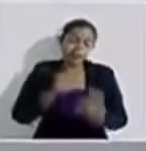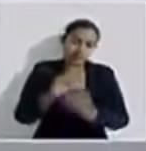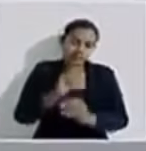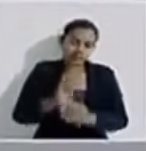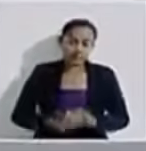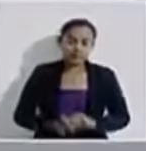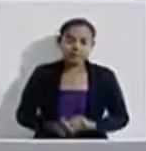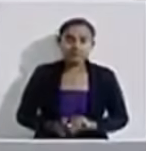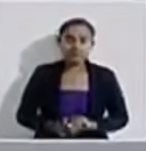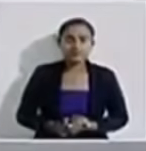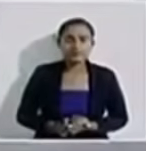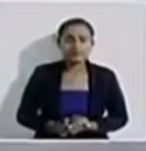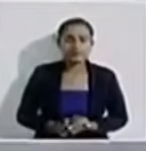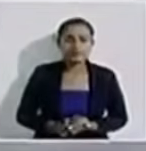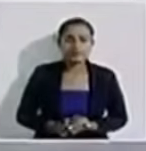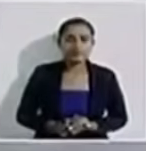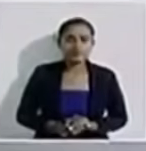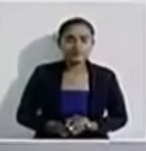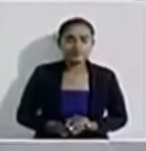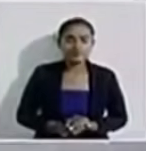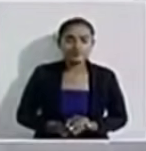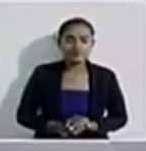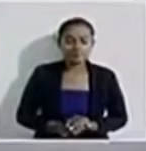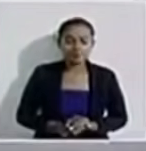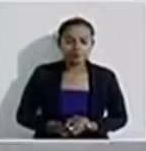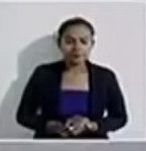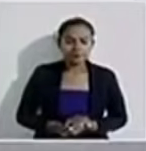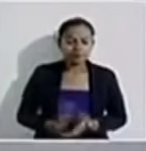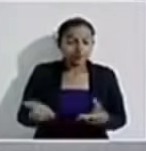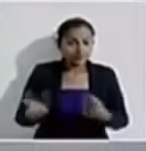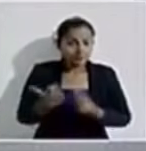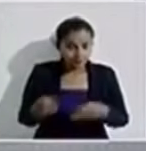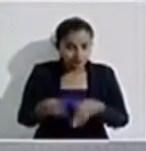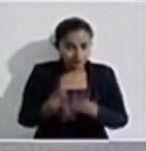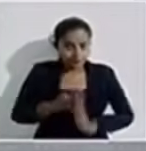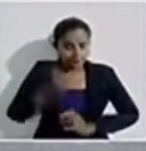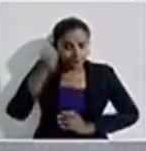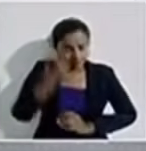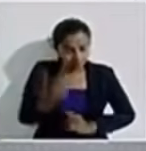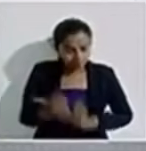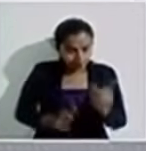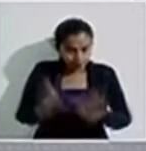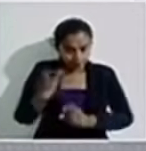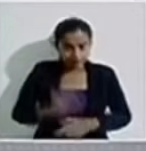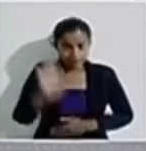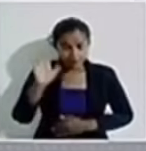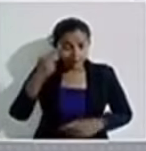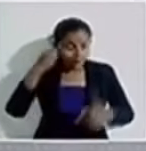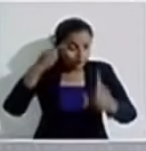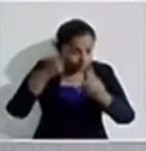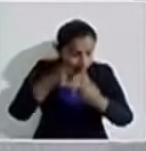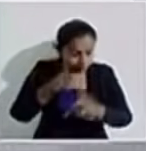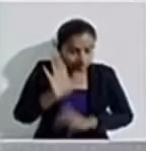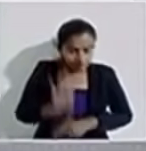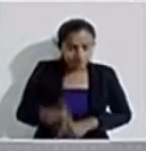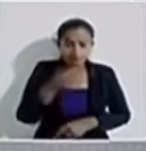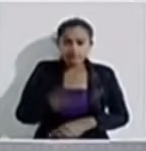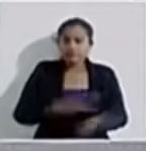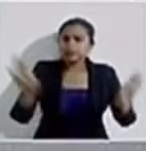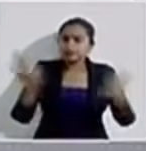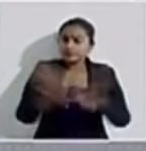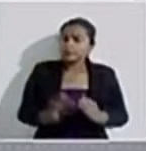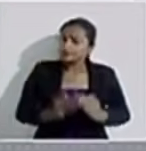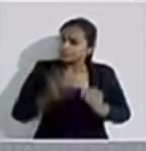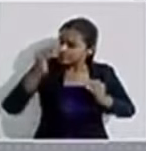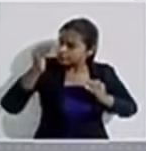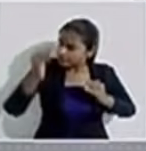The AMS requests the decision makers to seriously consider taking this lockdown further to the beginning of early next month,